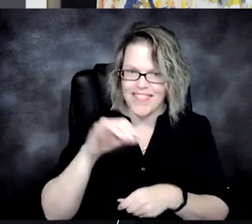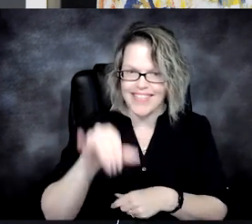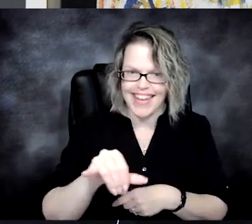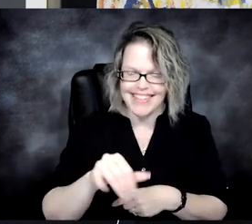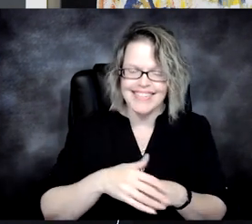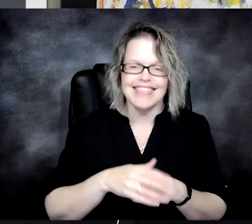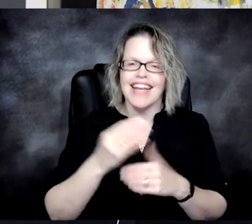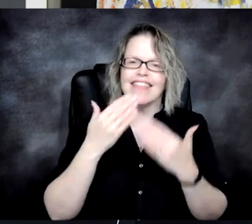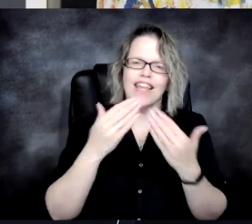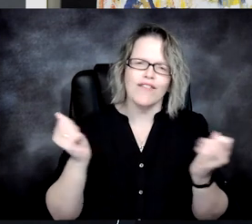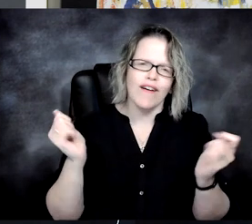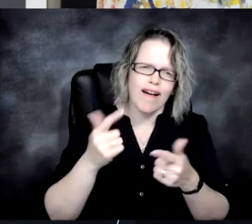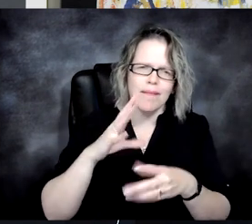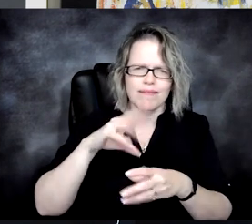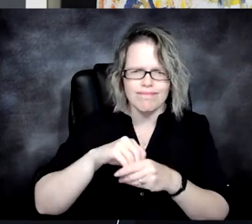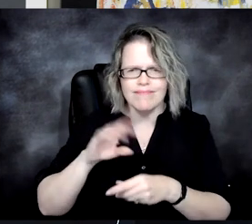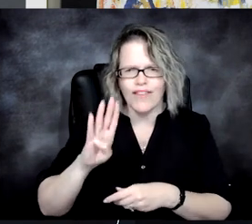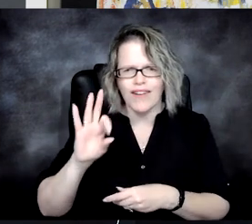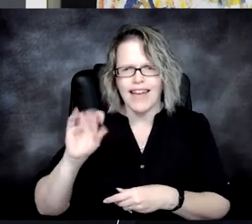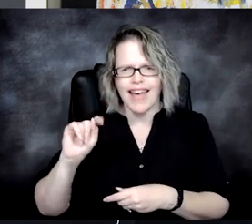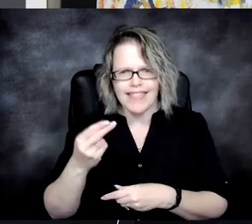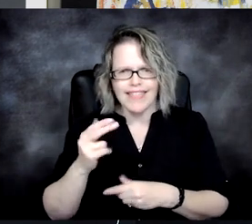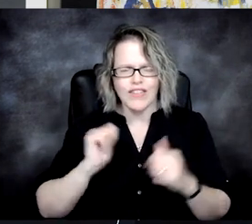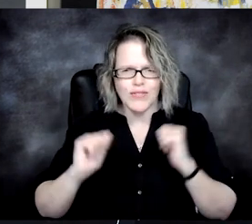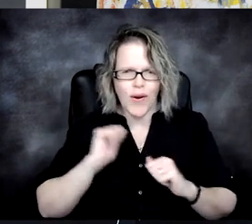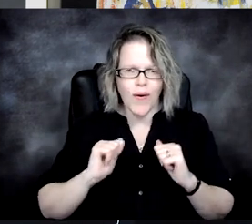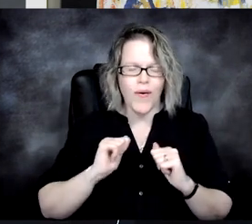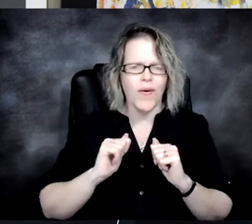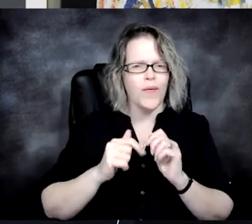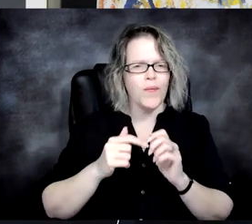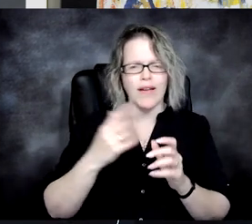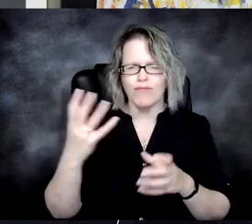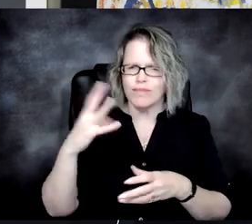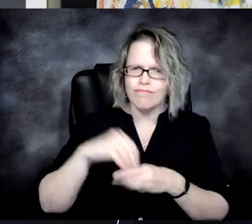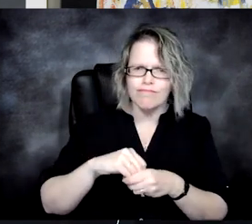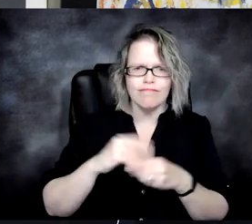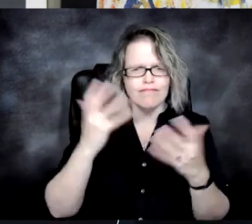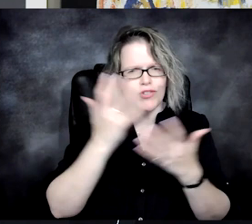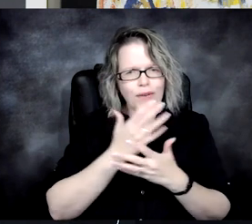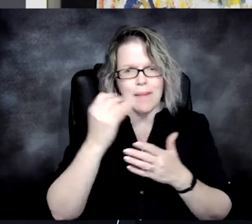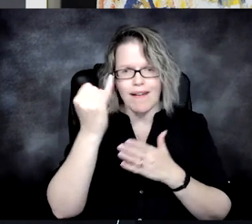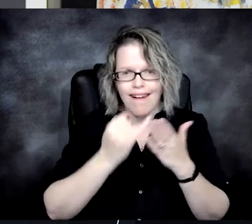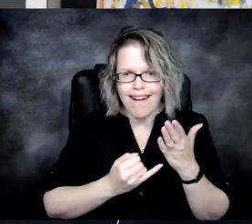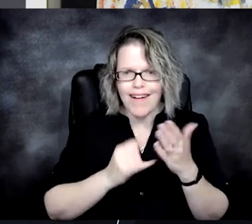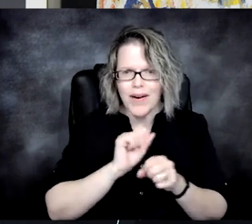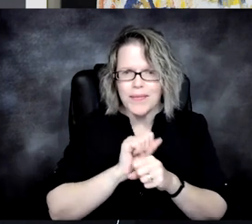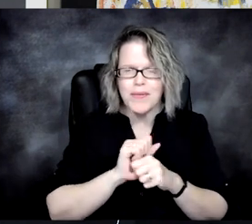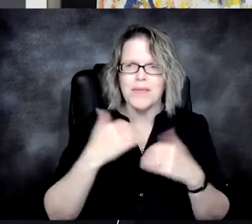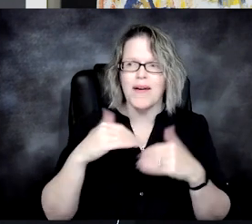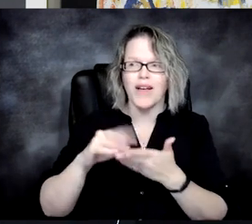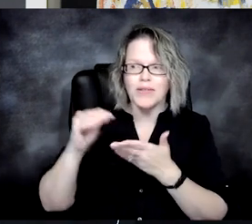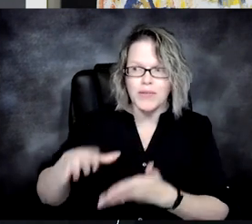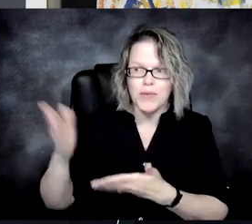to everybody for being a part of the 49th show. We've integrated some incredible arts work. We brought in student presenters. Thank